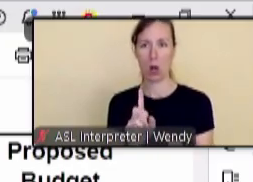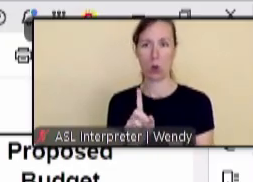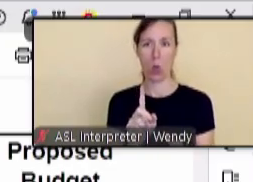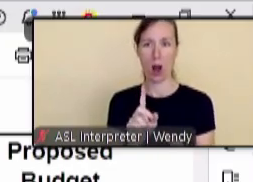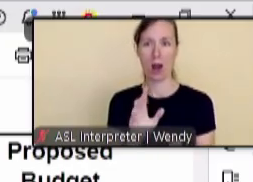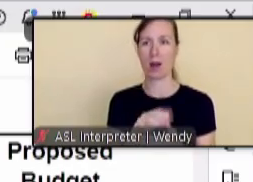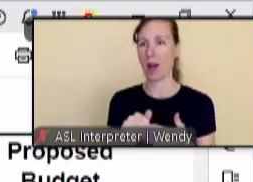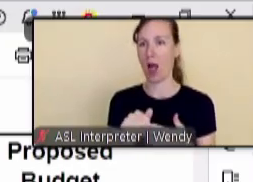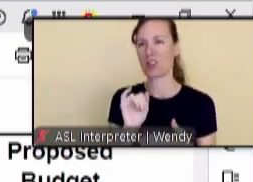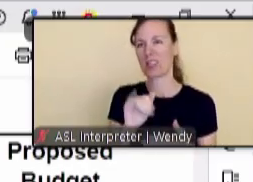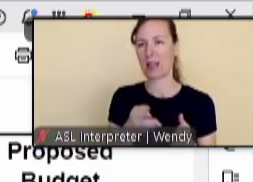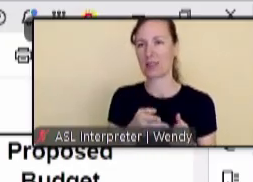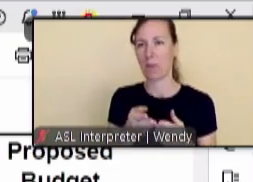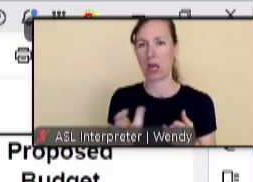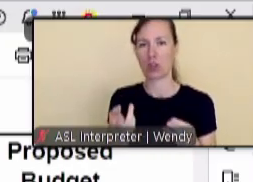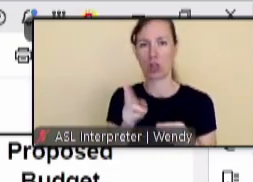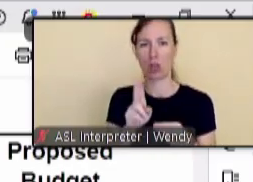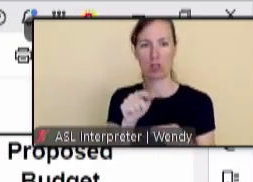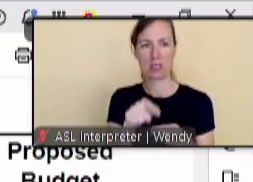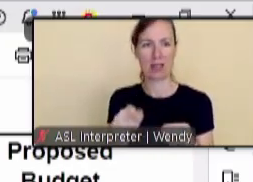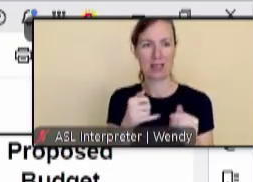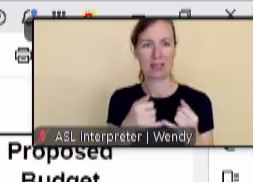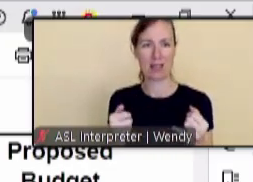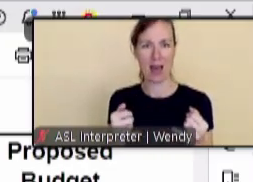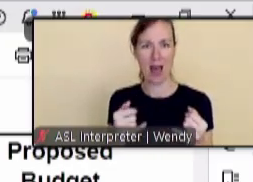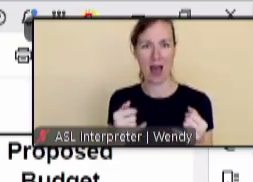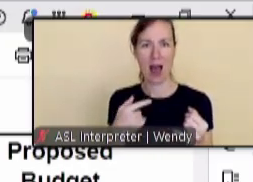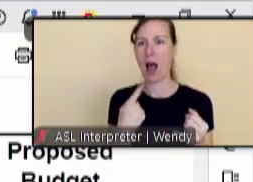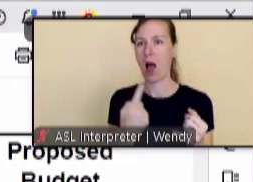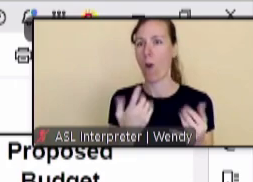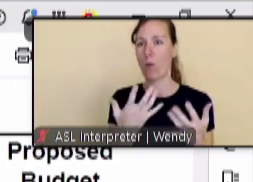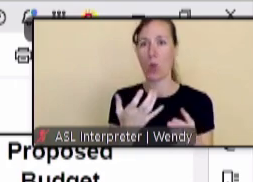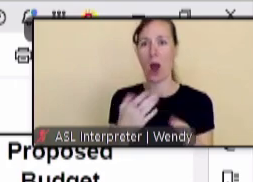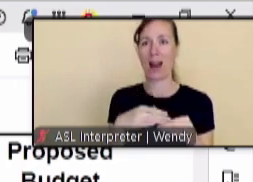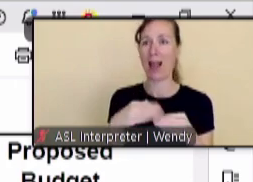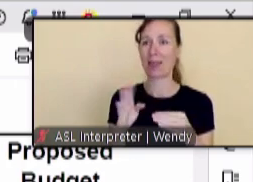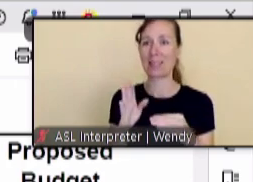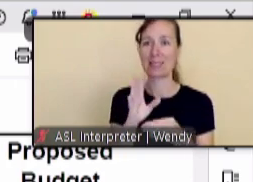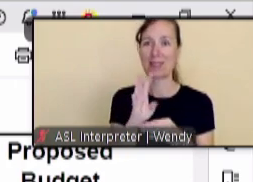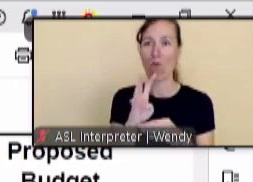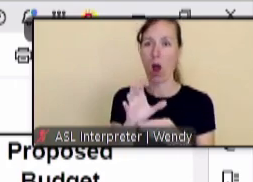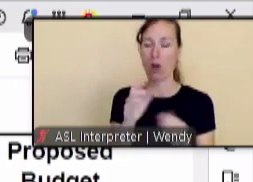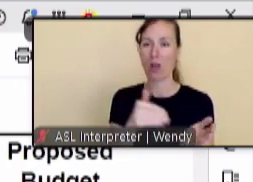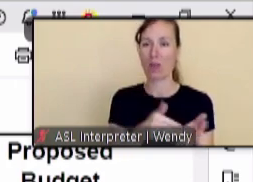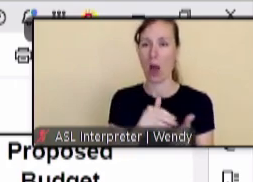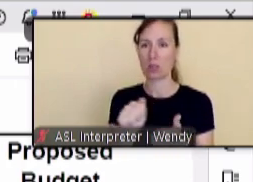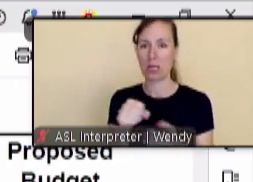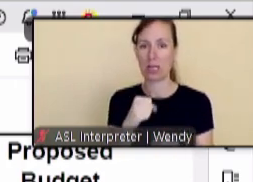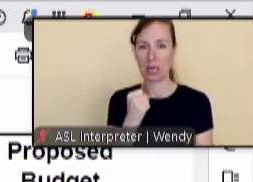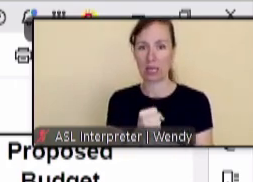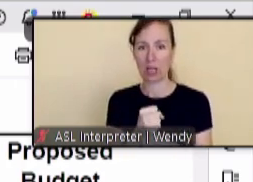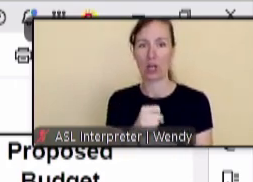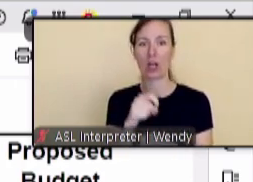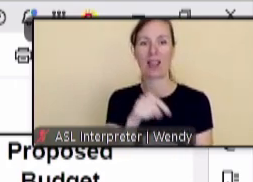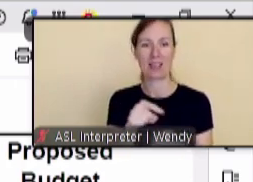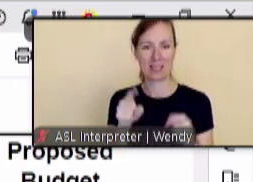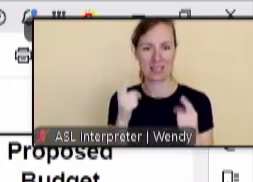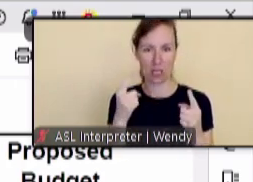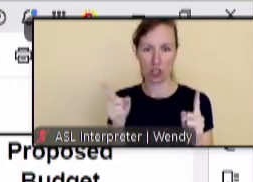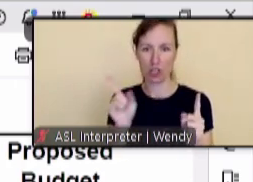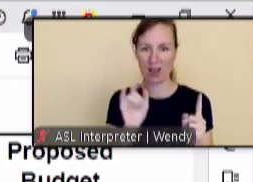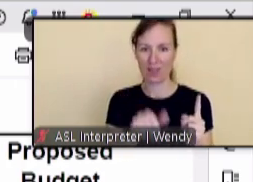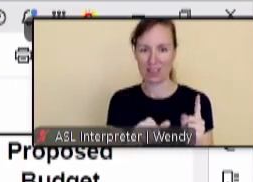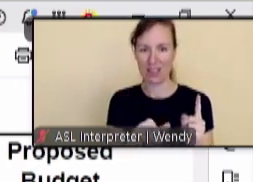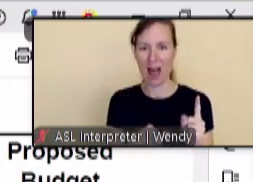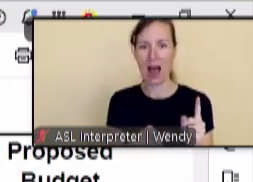item. I've always wanted to have at least $400,000 a year. This exceeds that. In prior